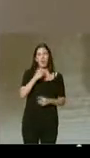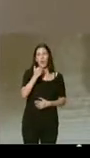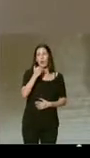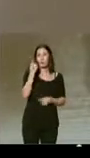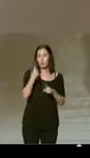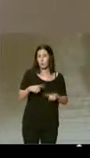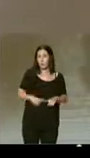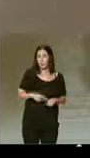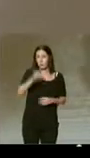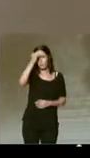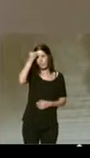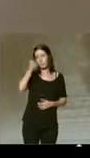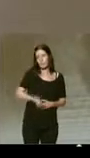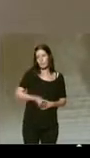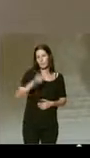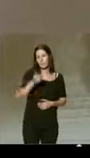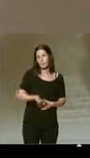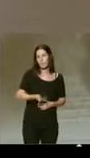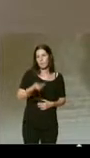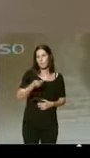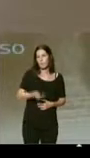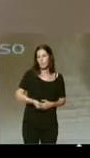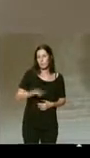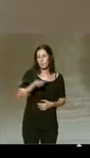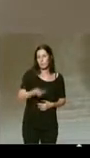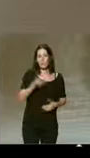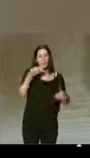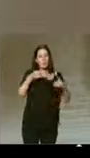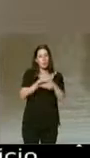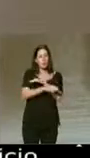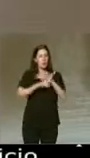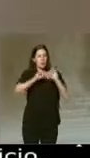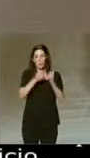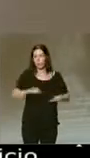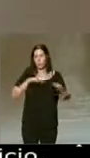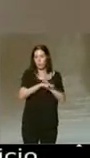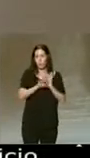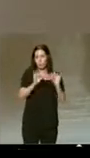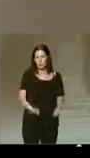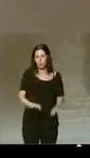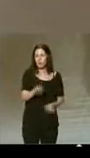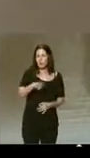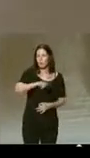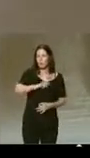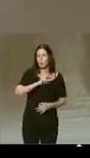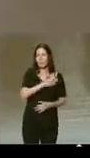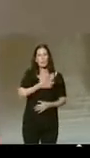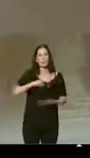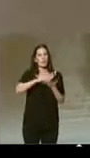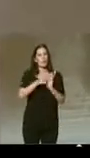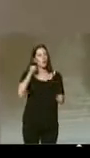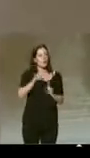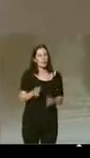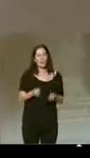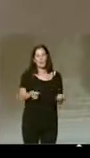is a profit for everyone. But something which is key is that accessibility is a